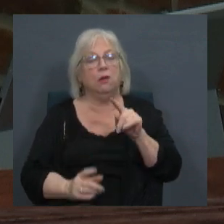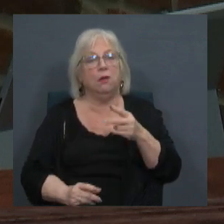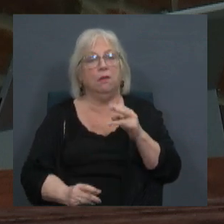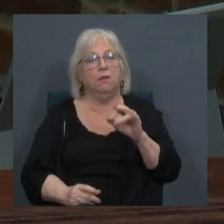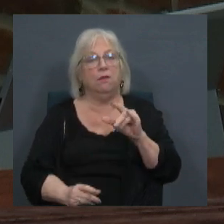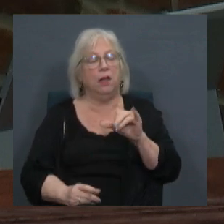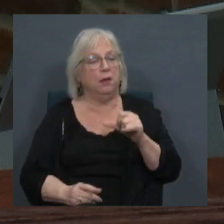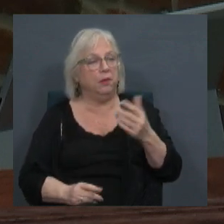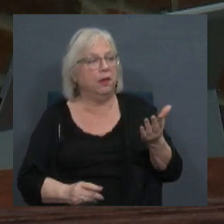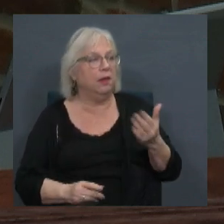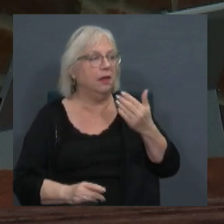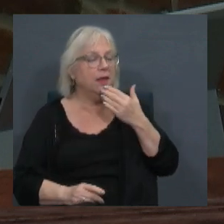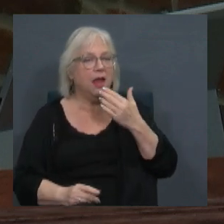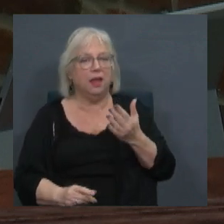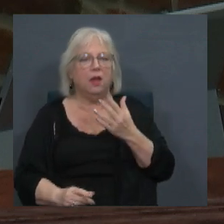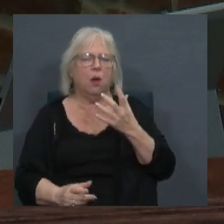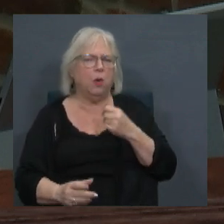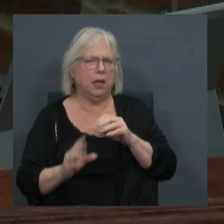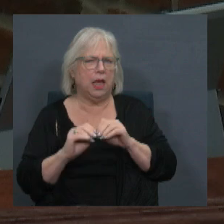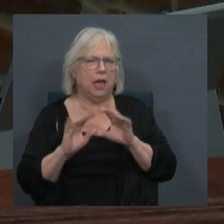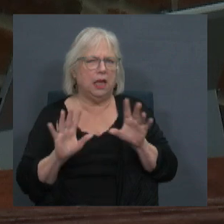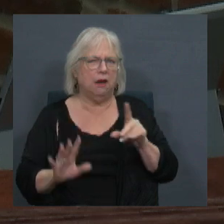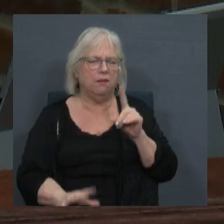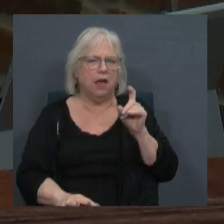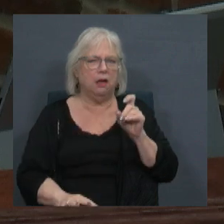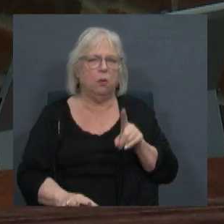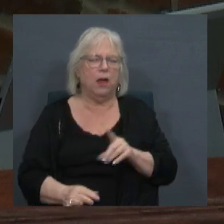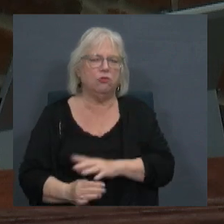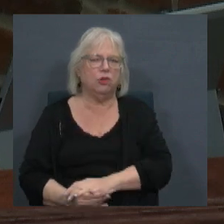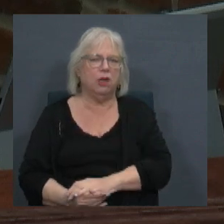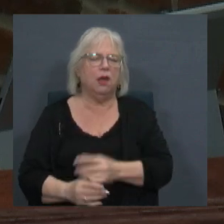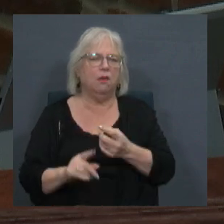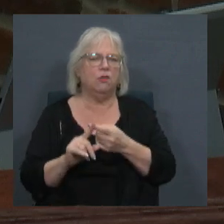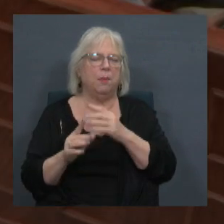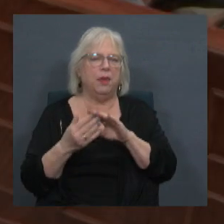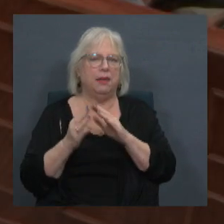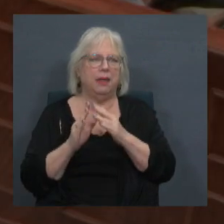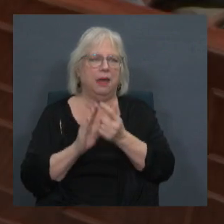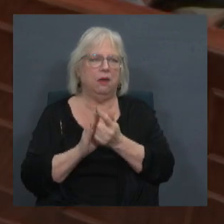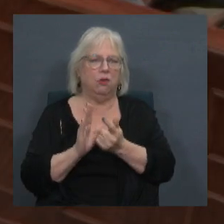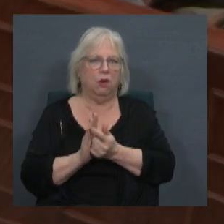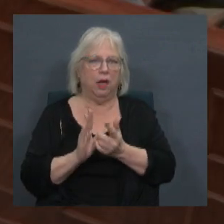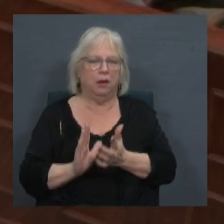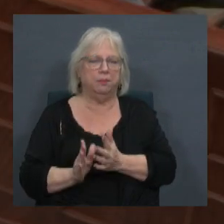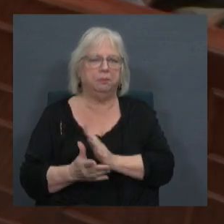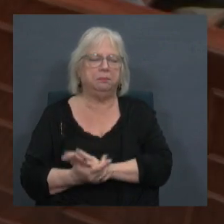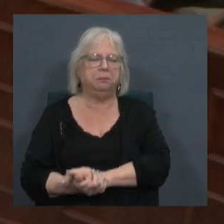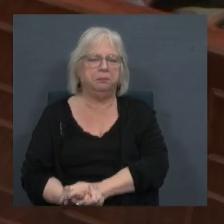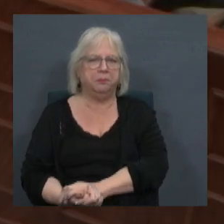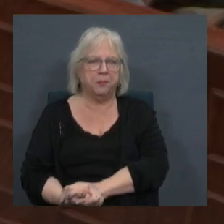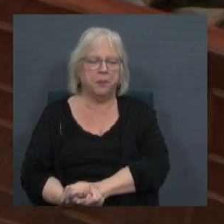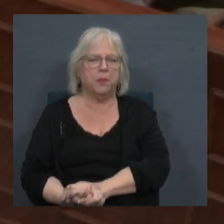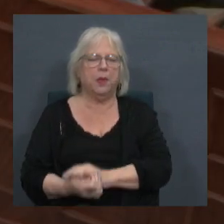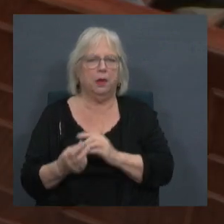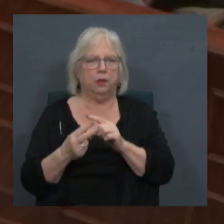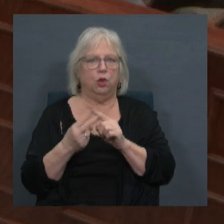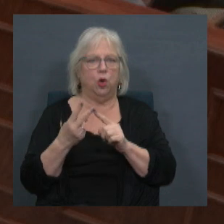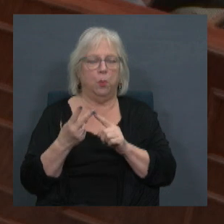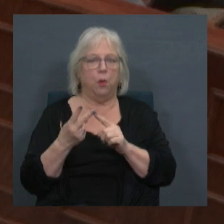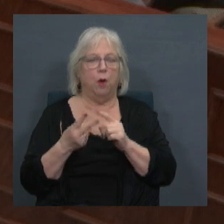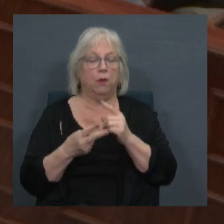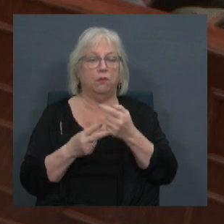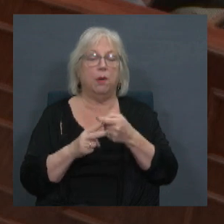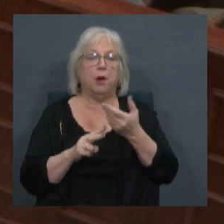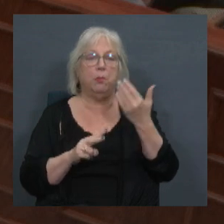Thank you, Mayor. I just want to get a clarifying question from the city attorney. Twofold. One, from